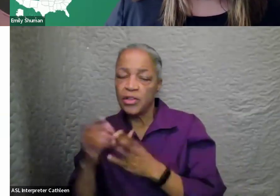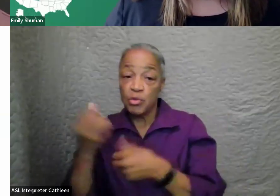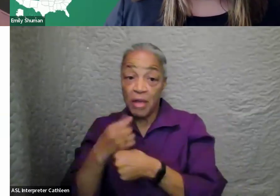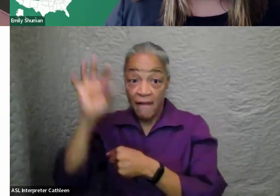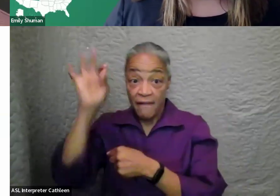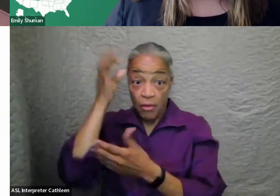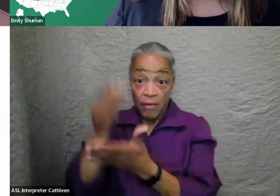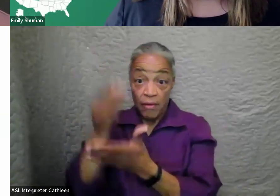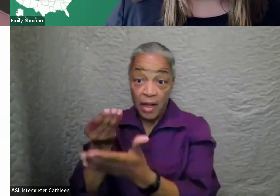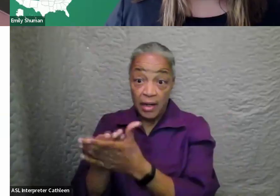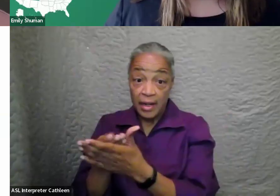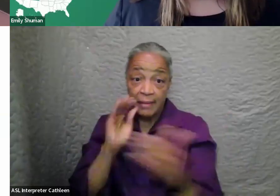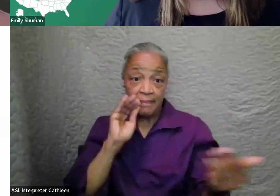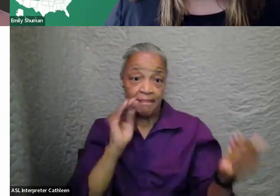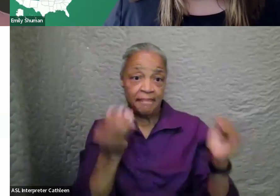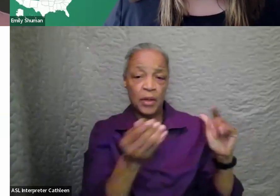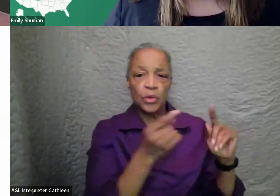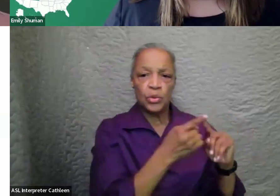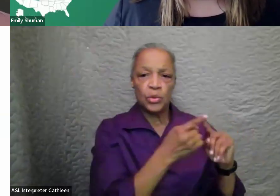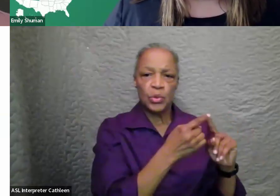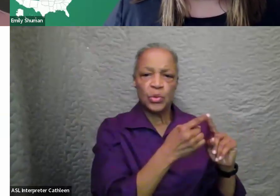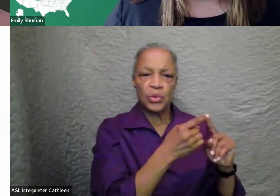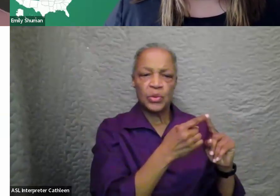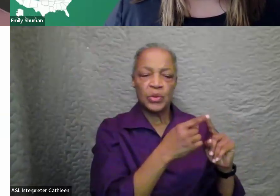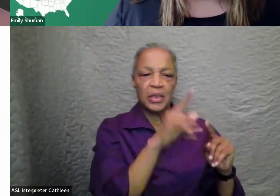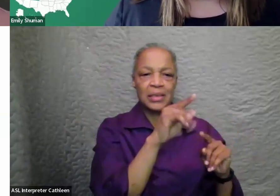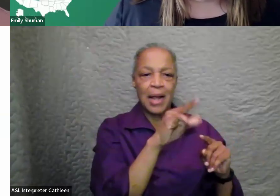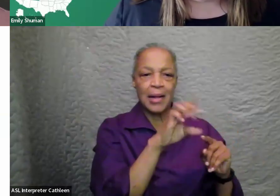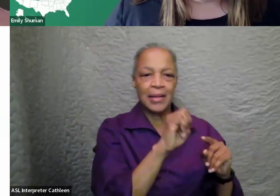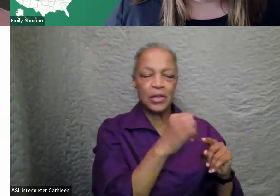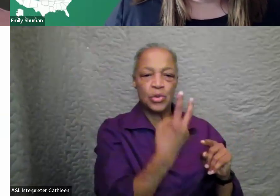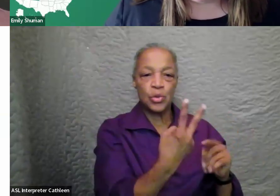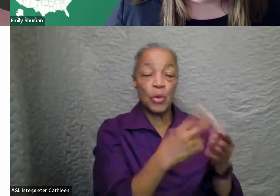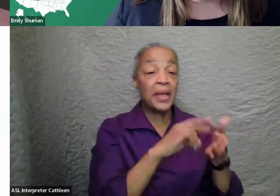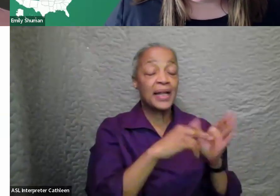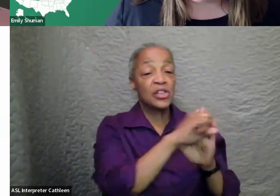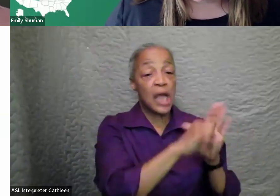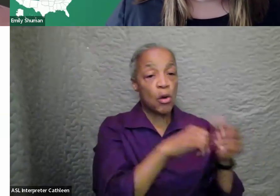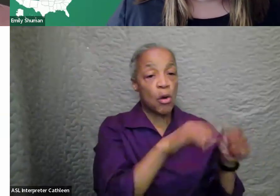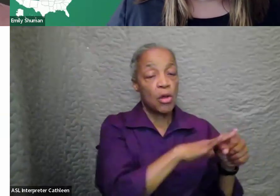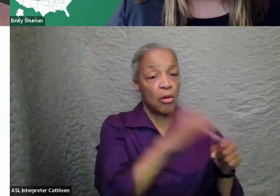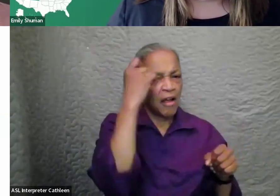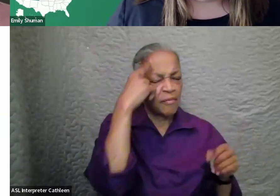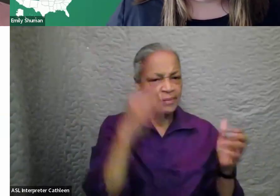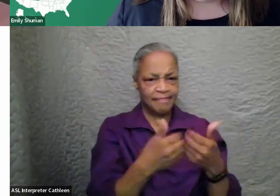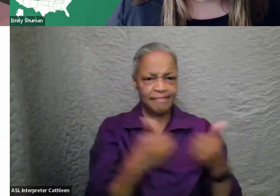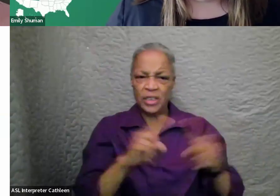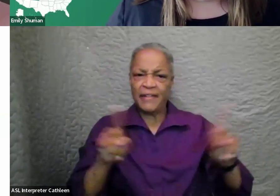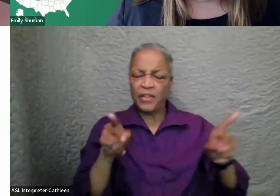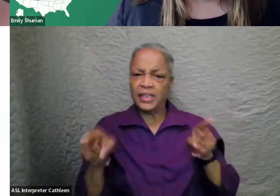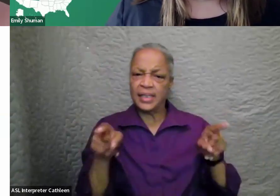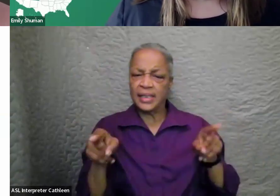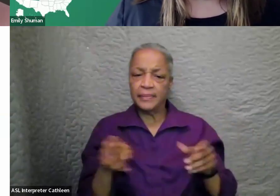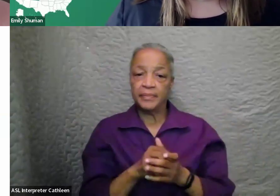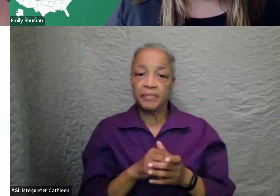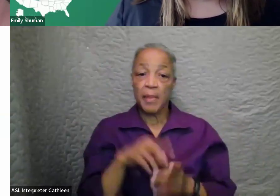funding versus a Title II or a state or local government entity? Well,